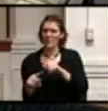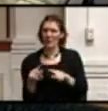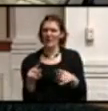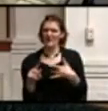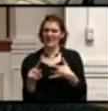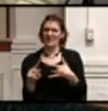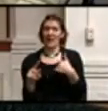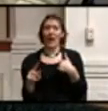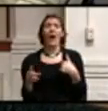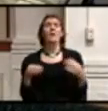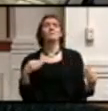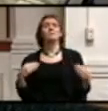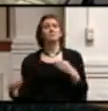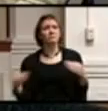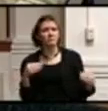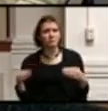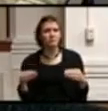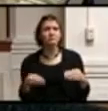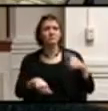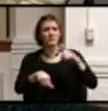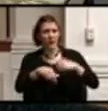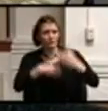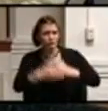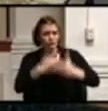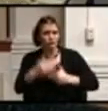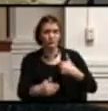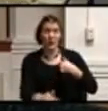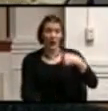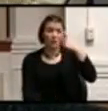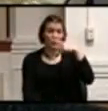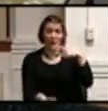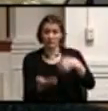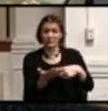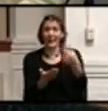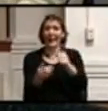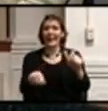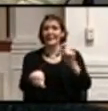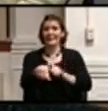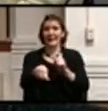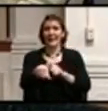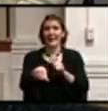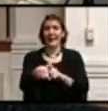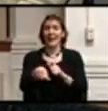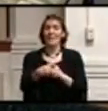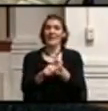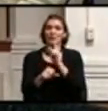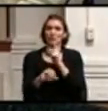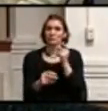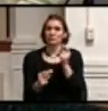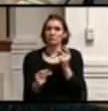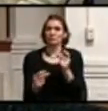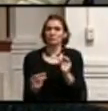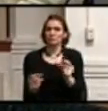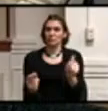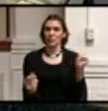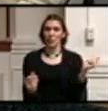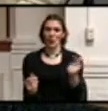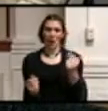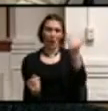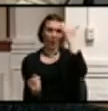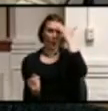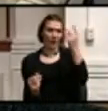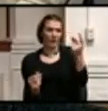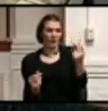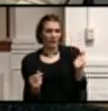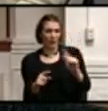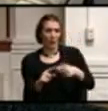am willing to be as flexible as possible and as available as possible in order to make sure that all of us know